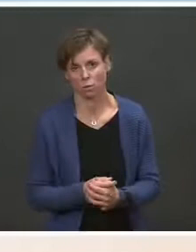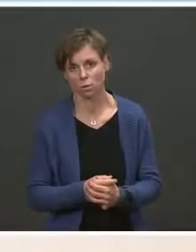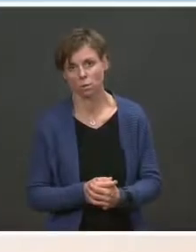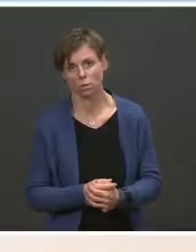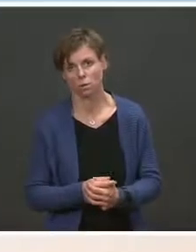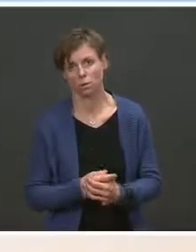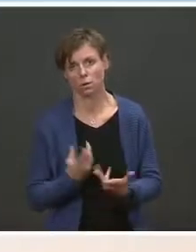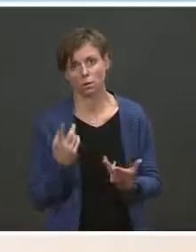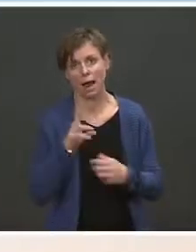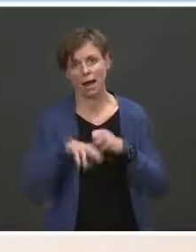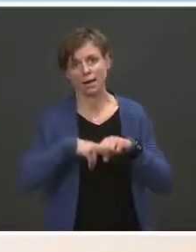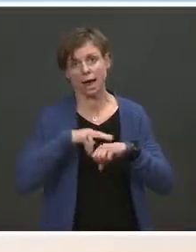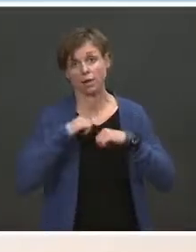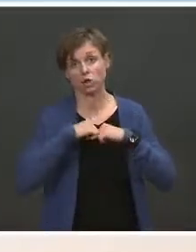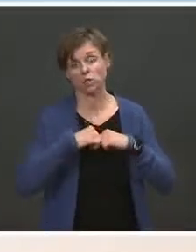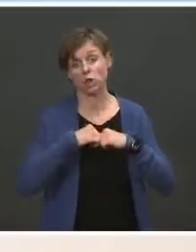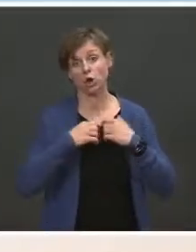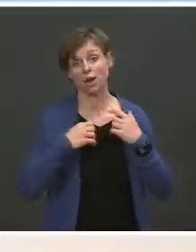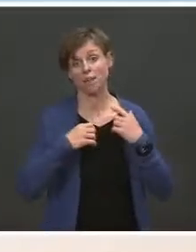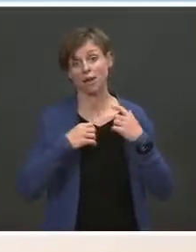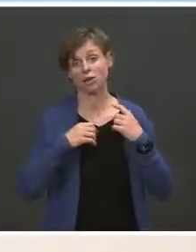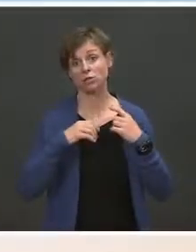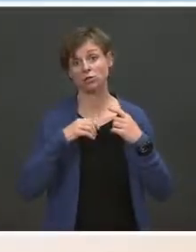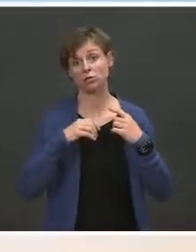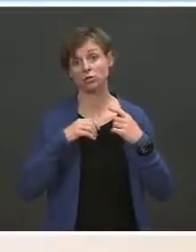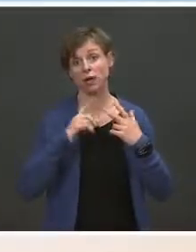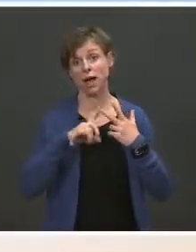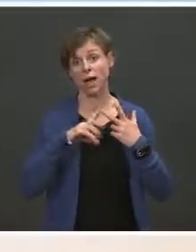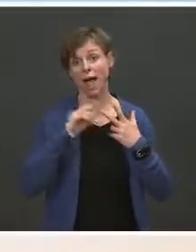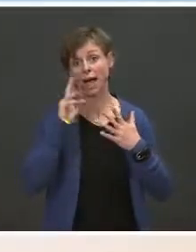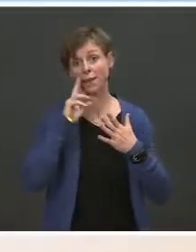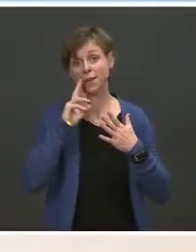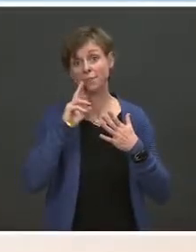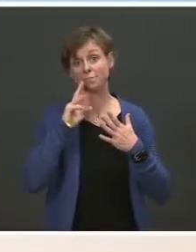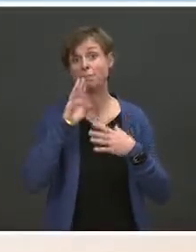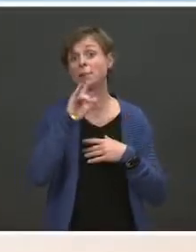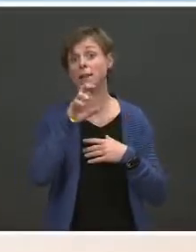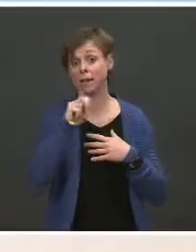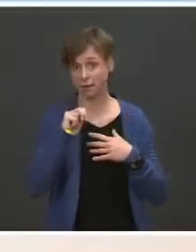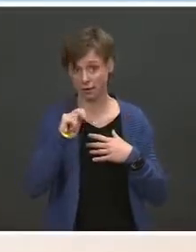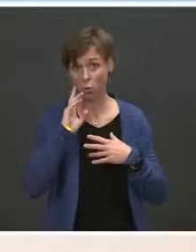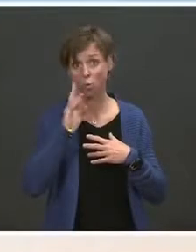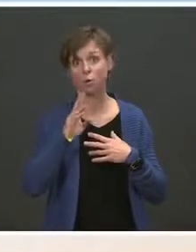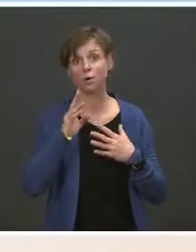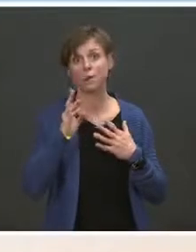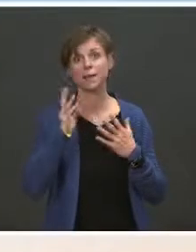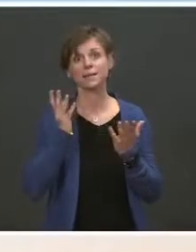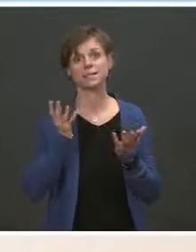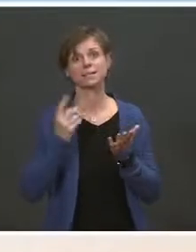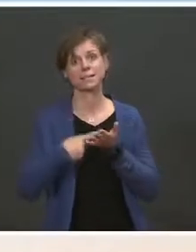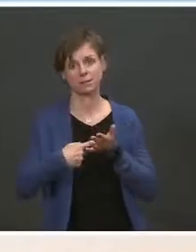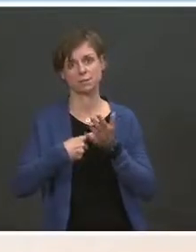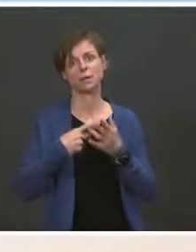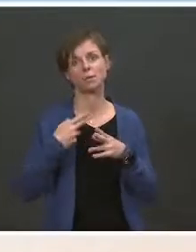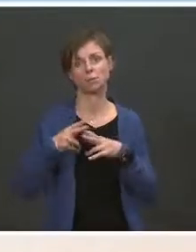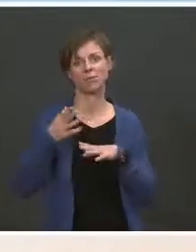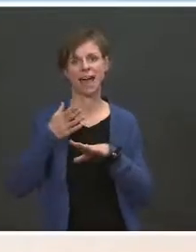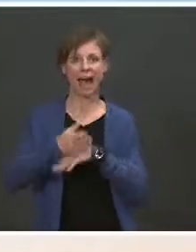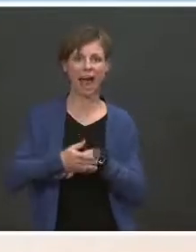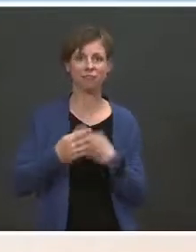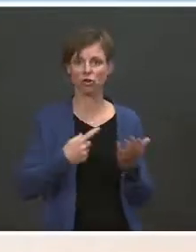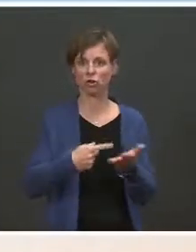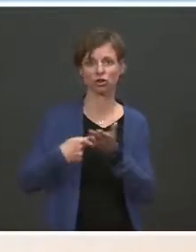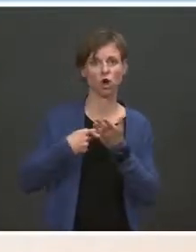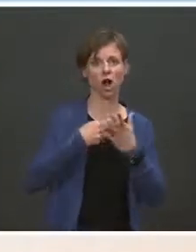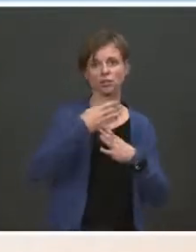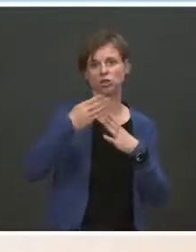National Security Advisor Sullivan and Secretary Blinken will be speaking briefly after the talks conclude, but I don't have anything to preview